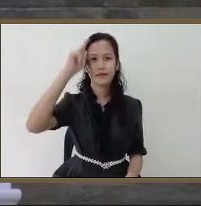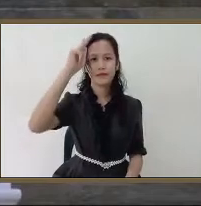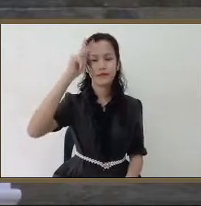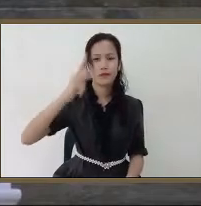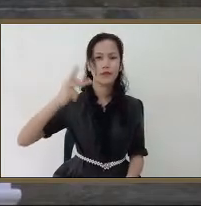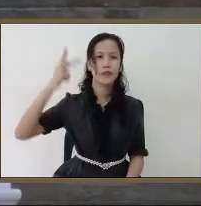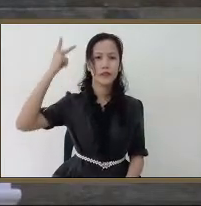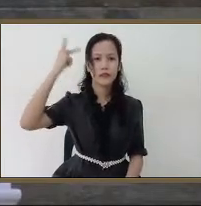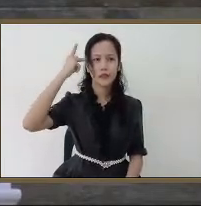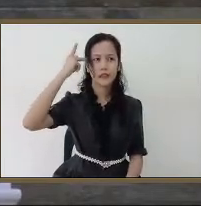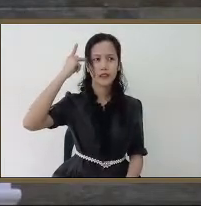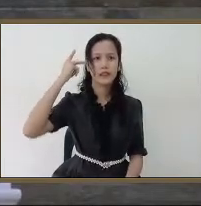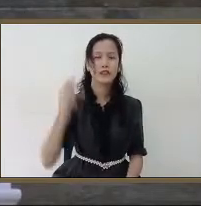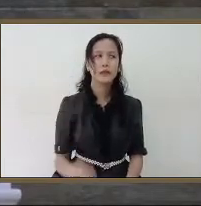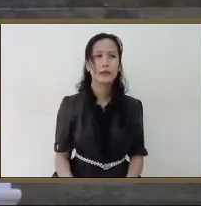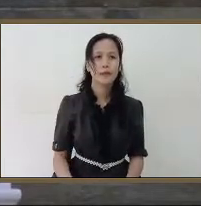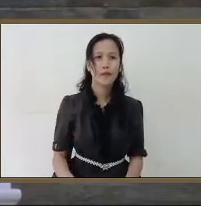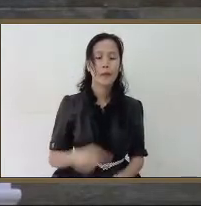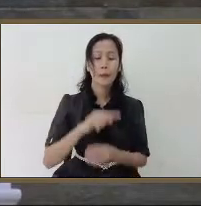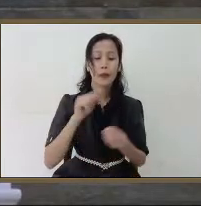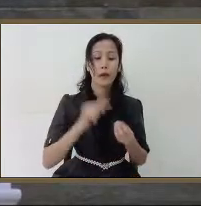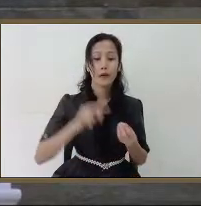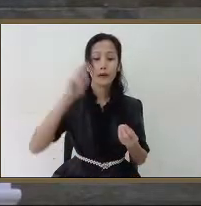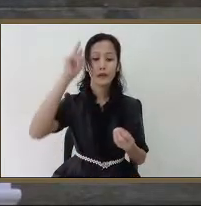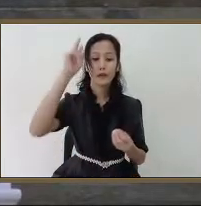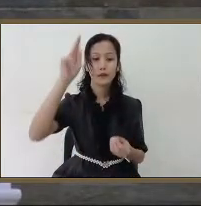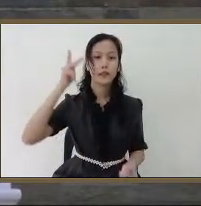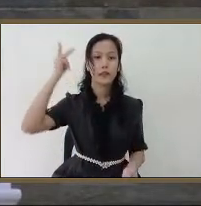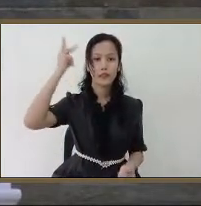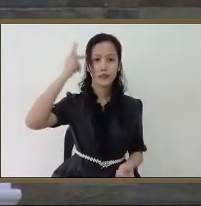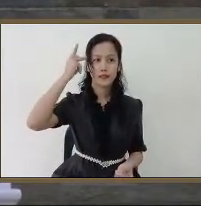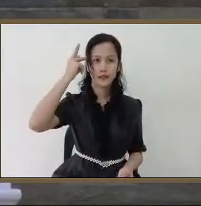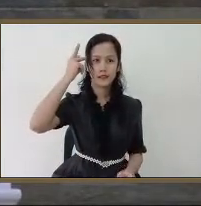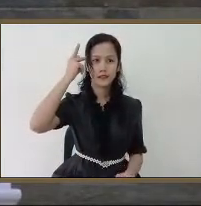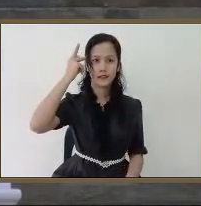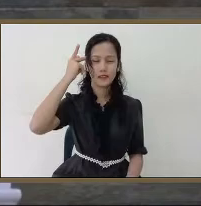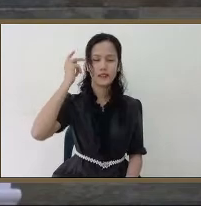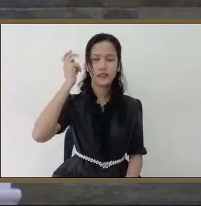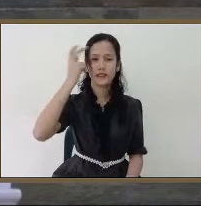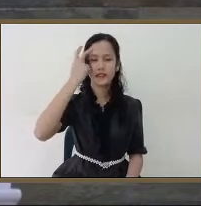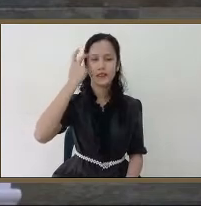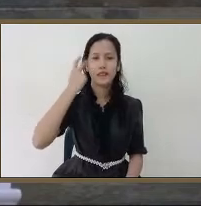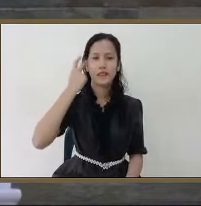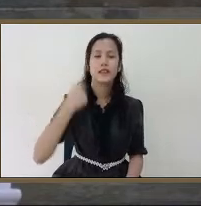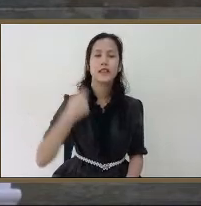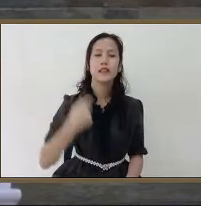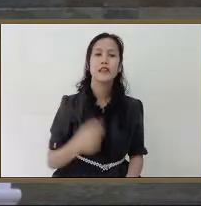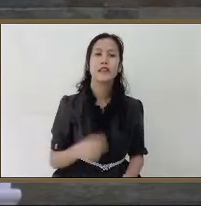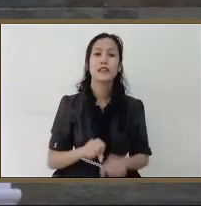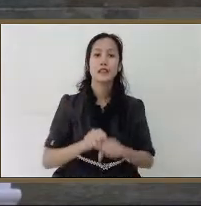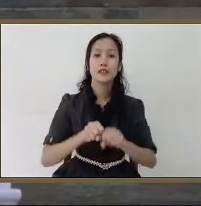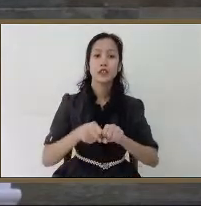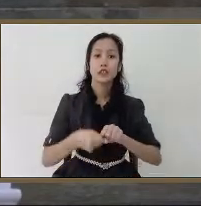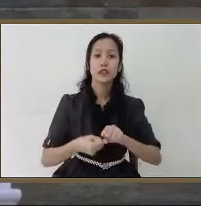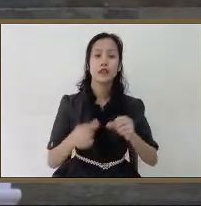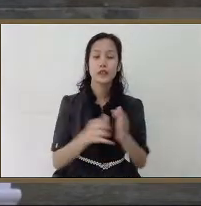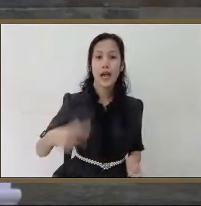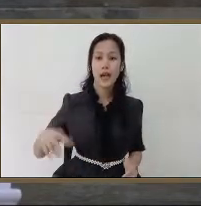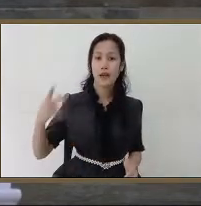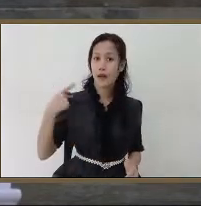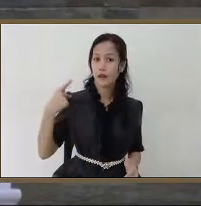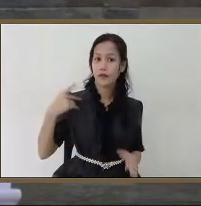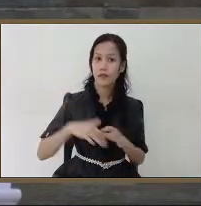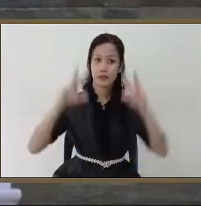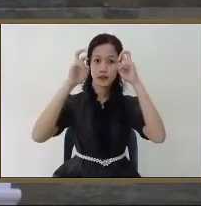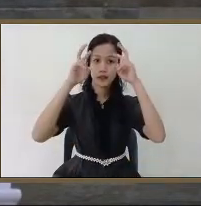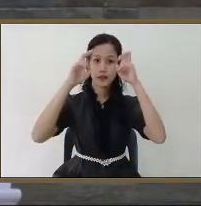interference. Okay? The political interference. So, yan po yung meron dyan po sa rebuilding of the